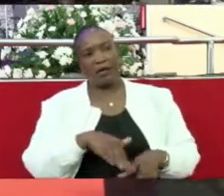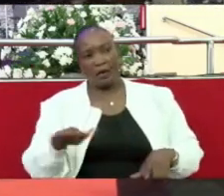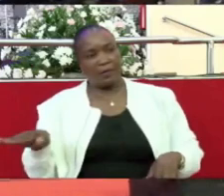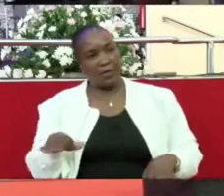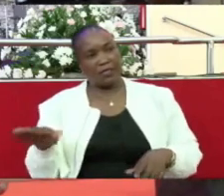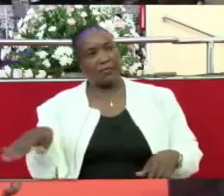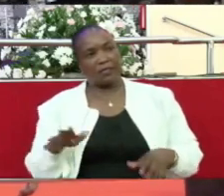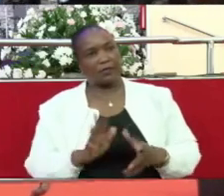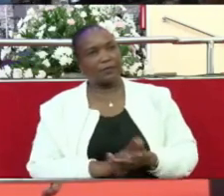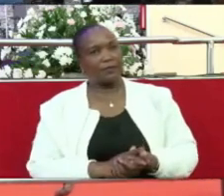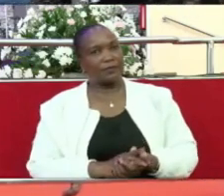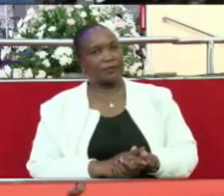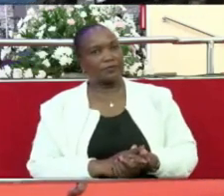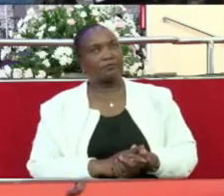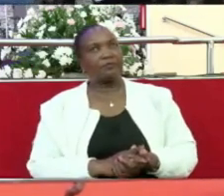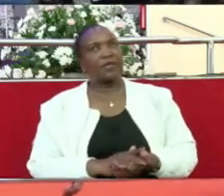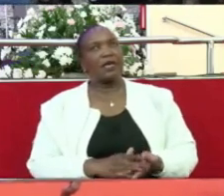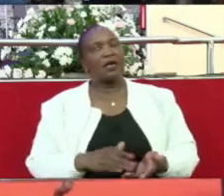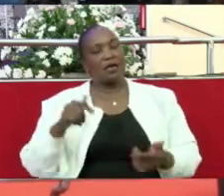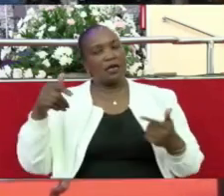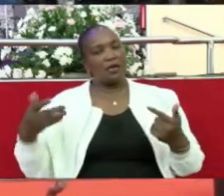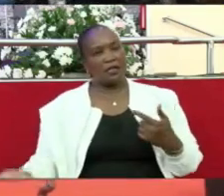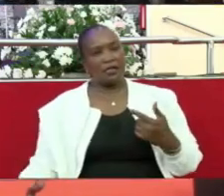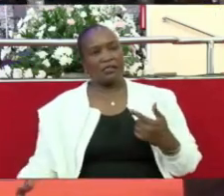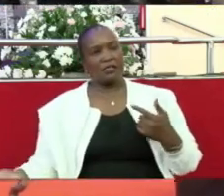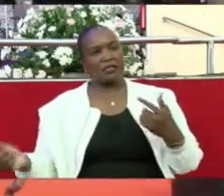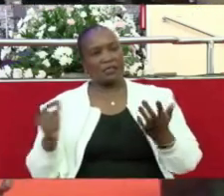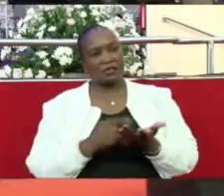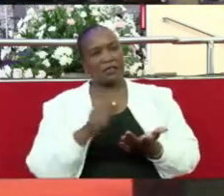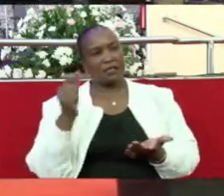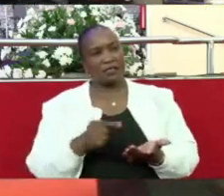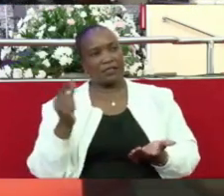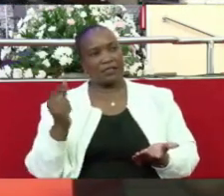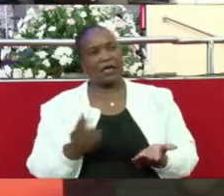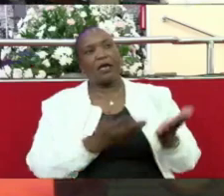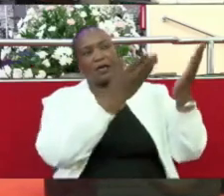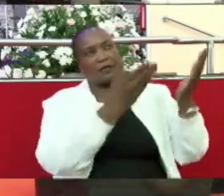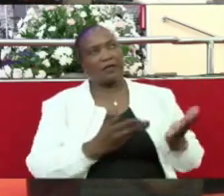Hallelujah. This grace, well, it's extended to us by God as a gift.